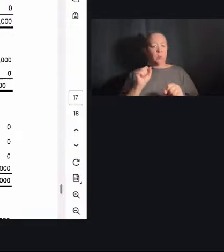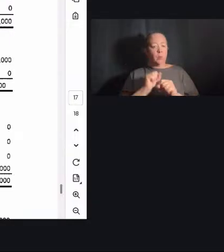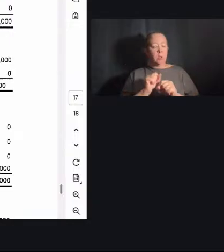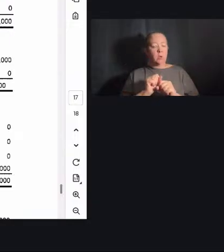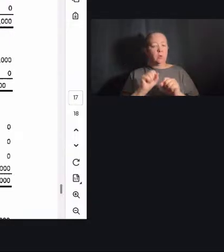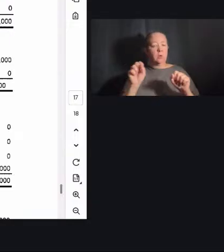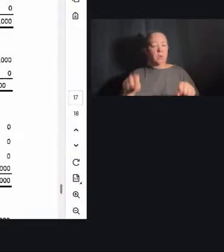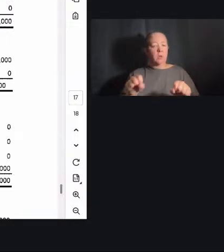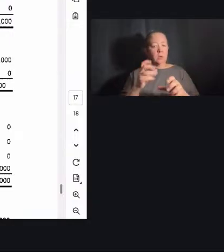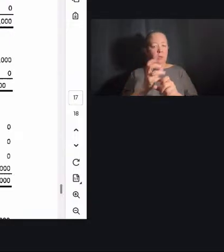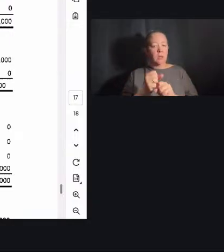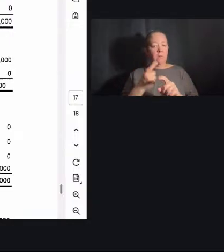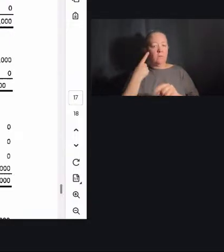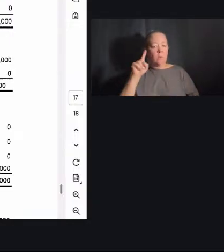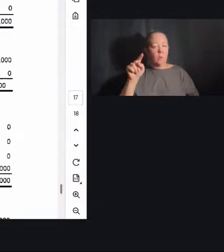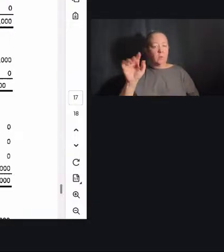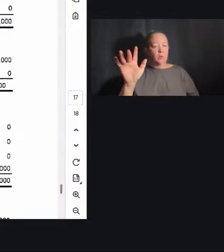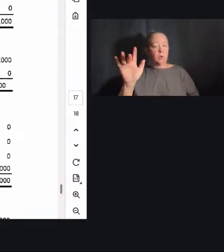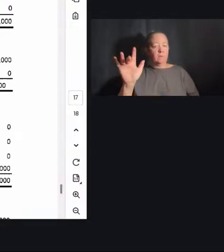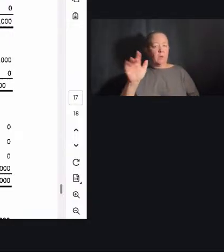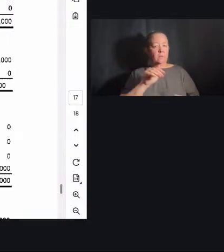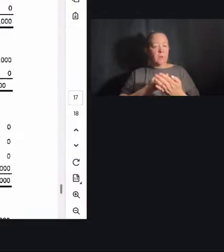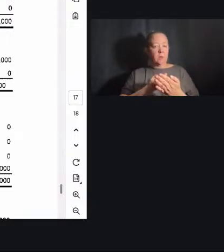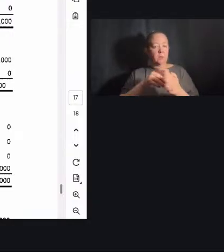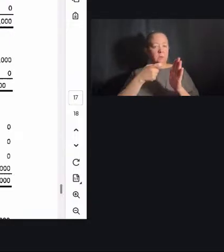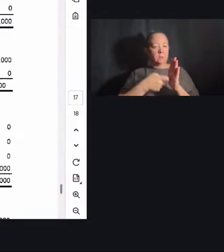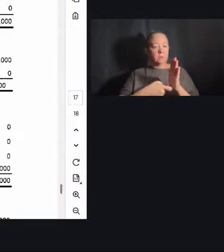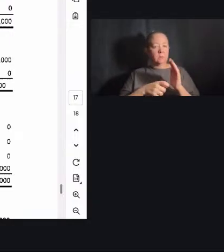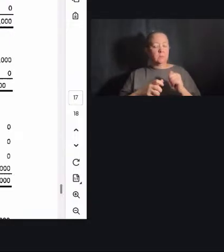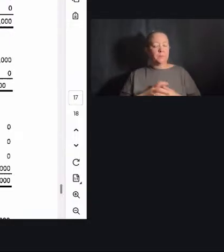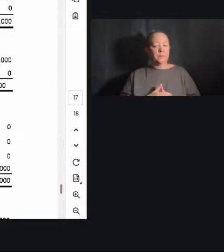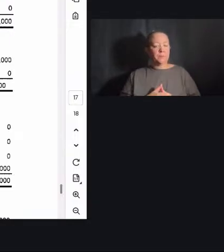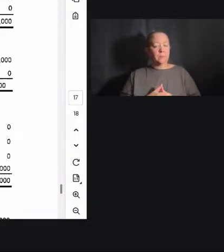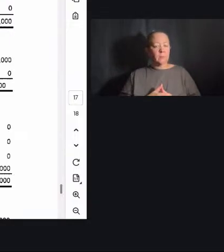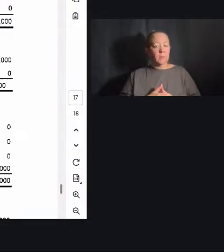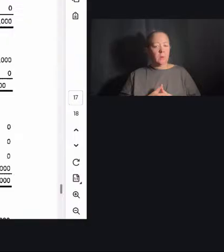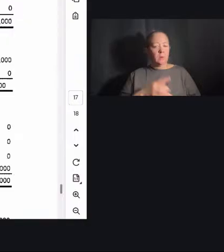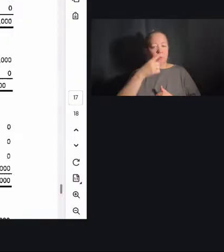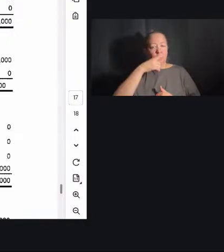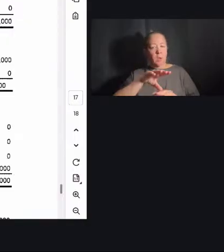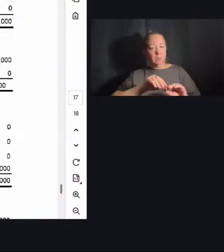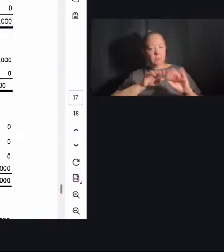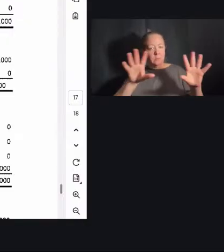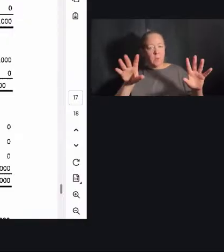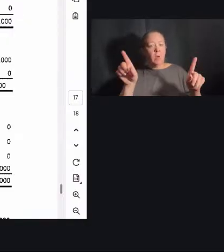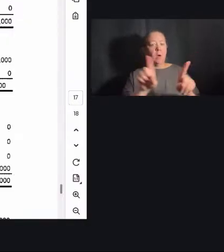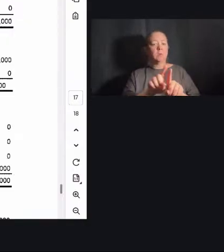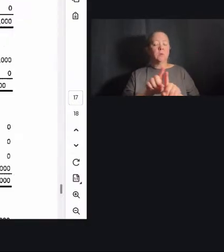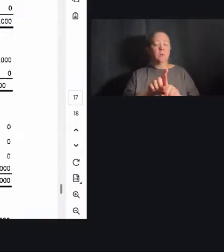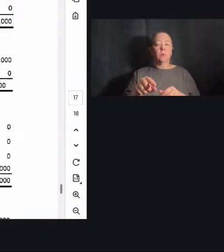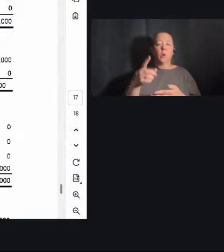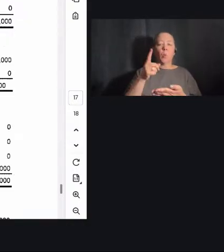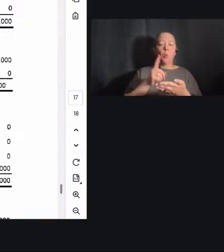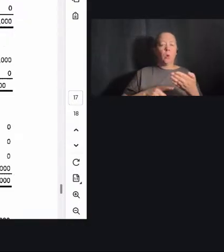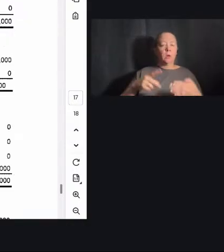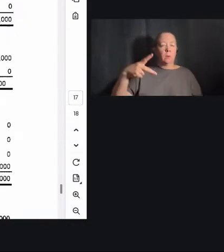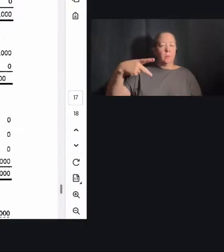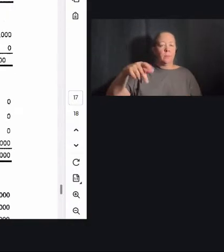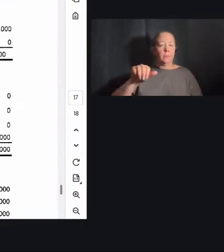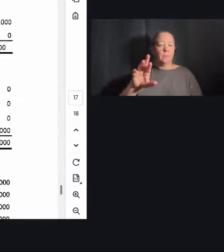little bit better. To understand what are park supplies, and